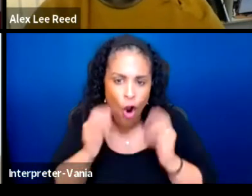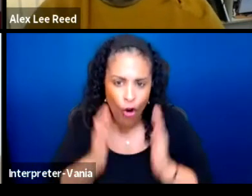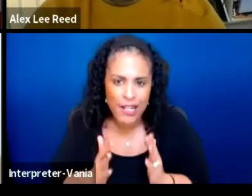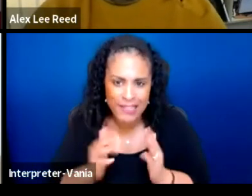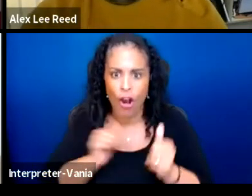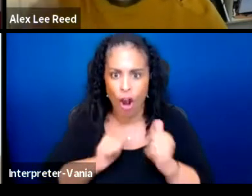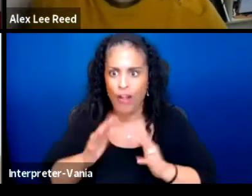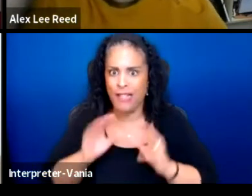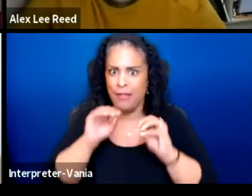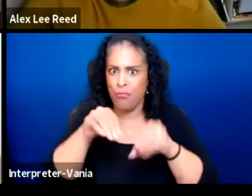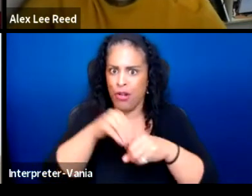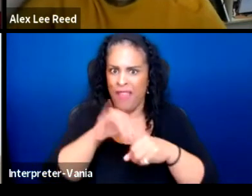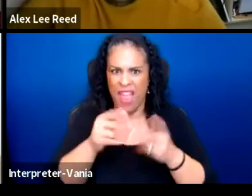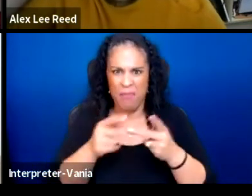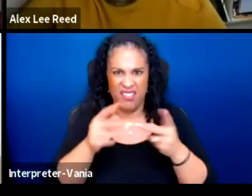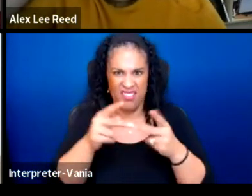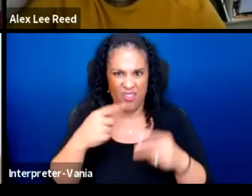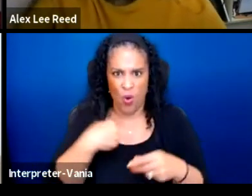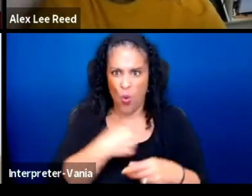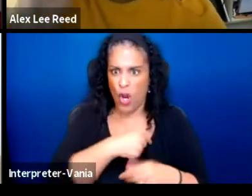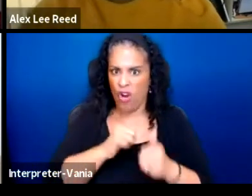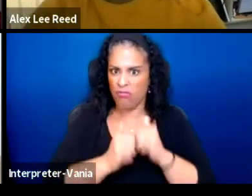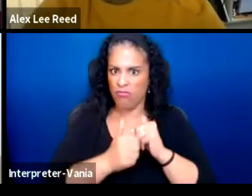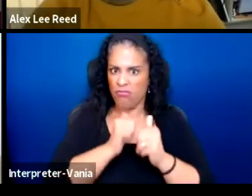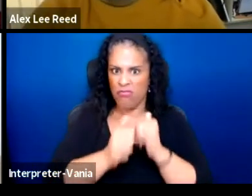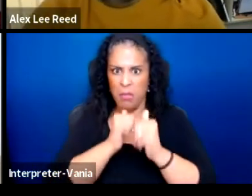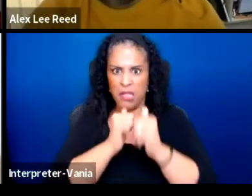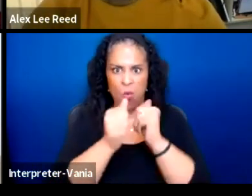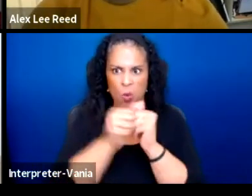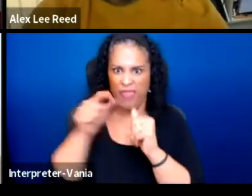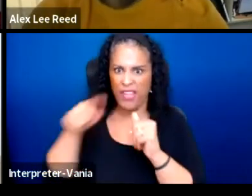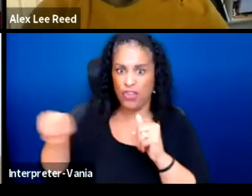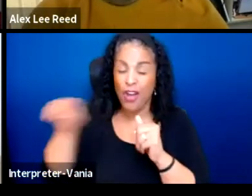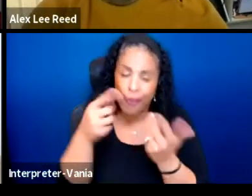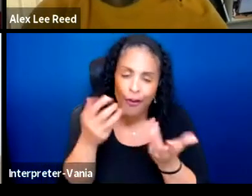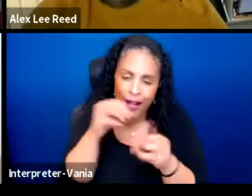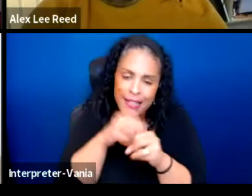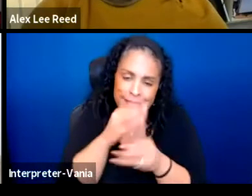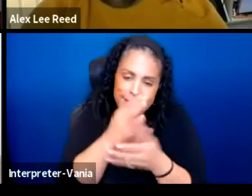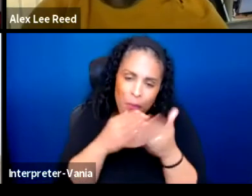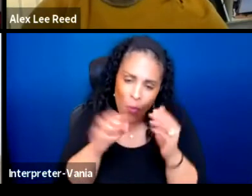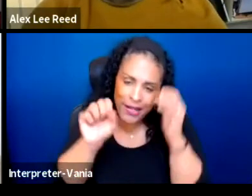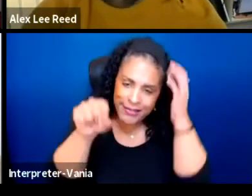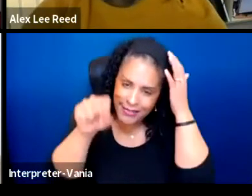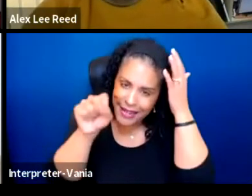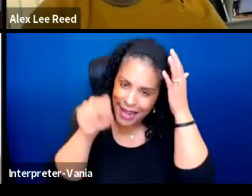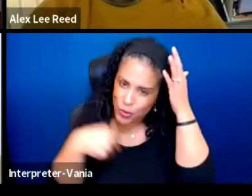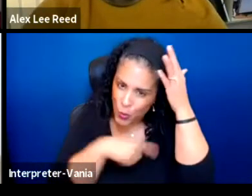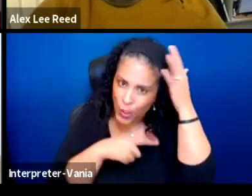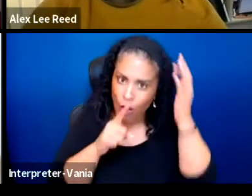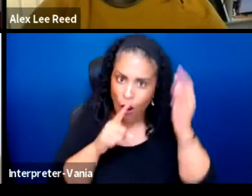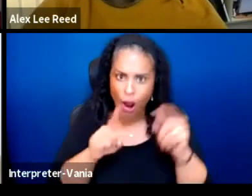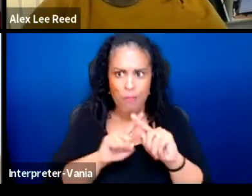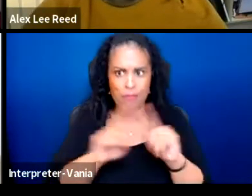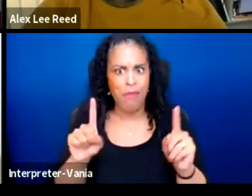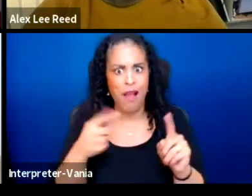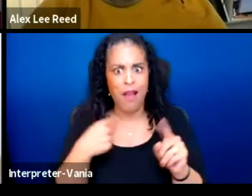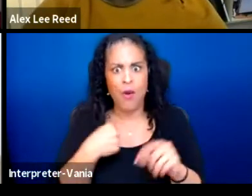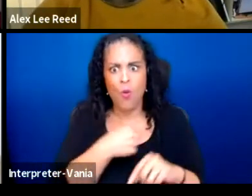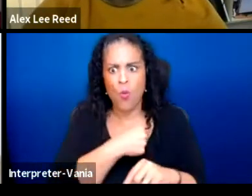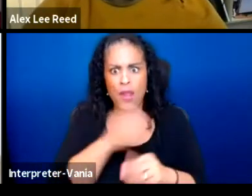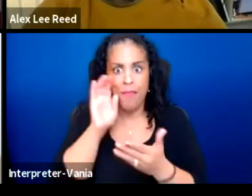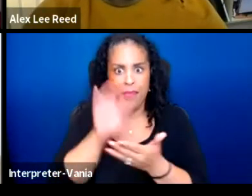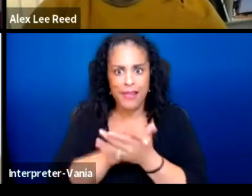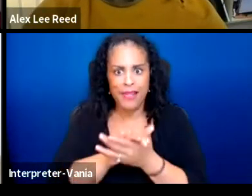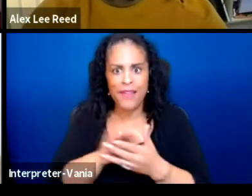get put in this position that we are in competition with each other. And in some ways we are in competition with each other, but we believe that it